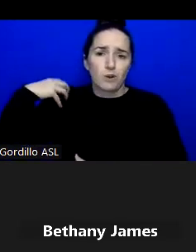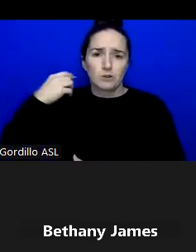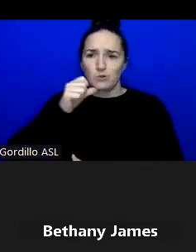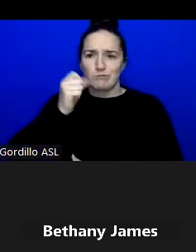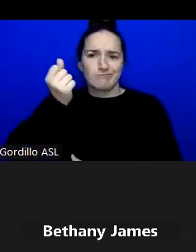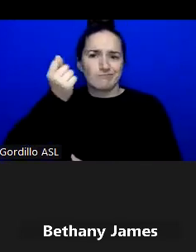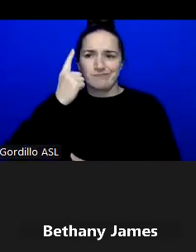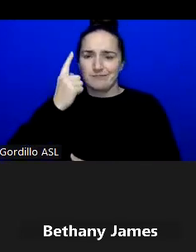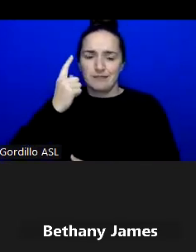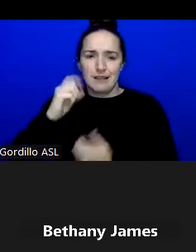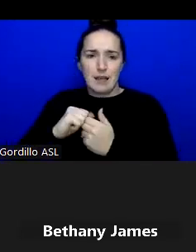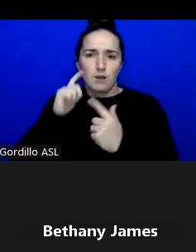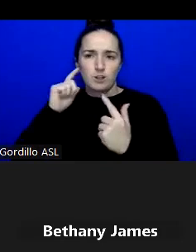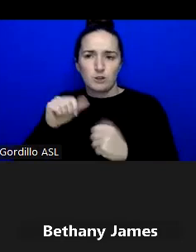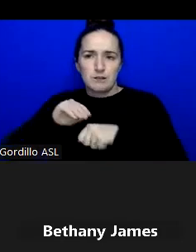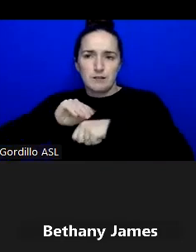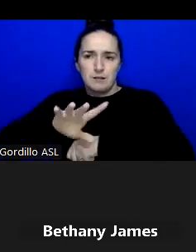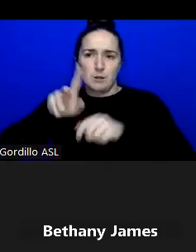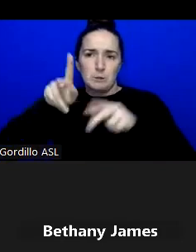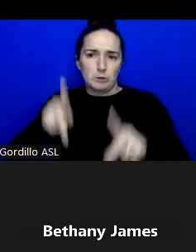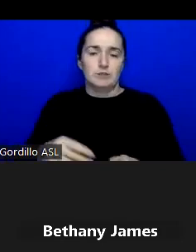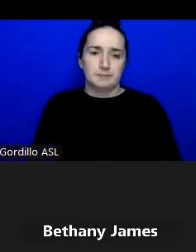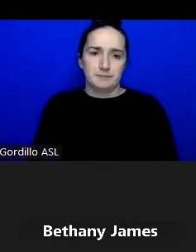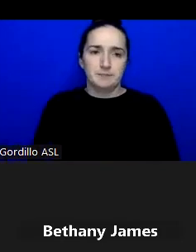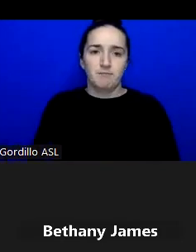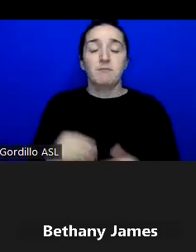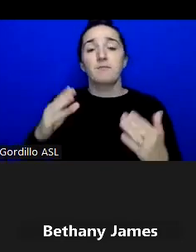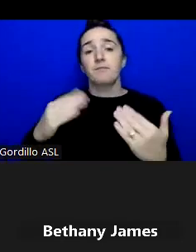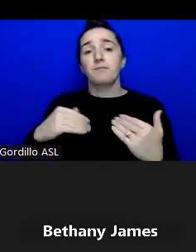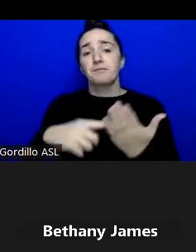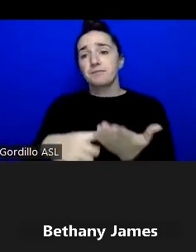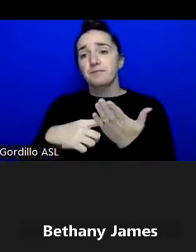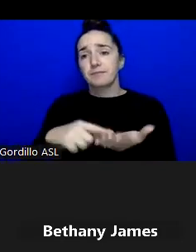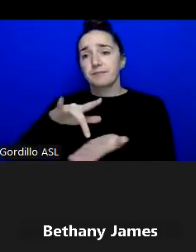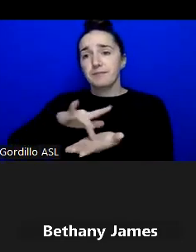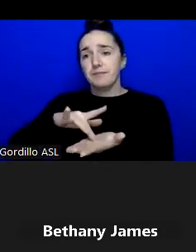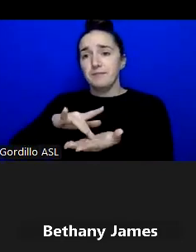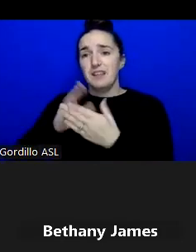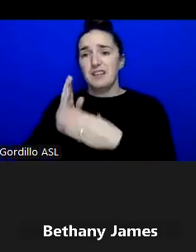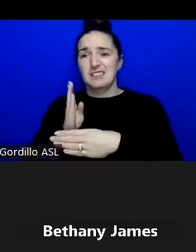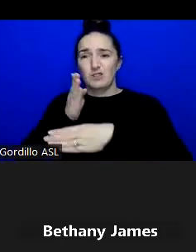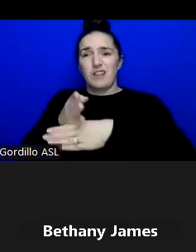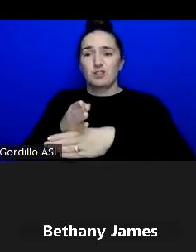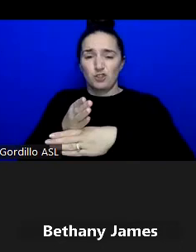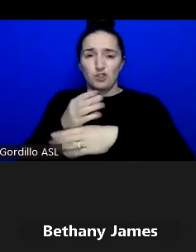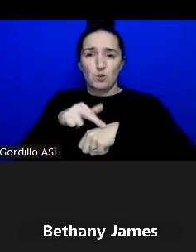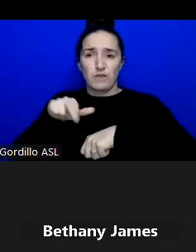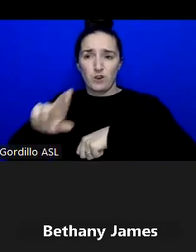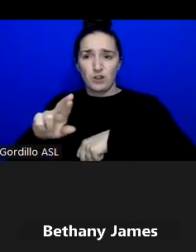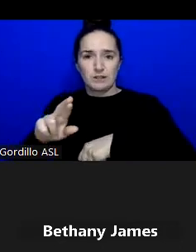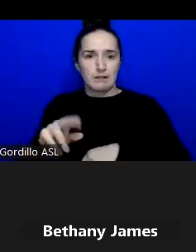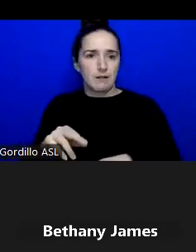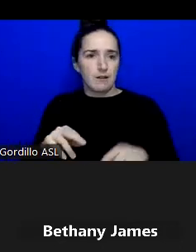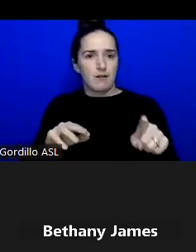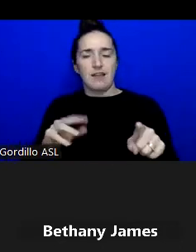to think about, like I mentioned kind of before, medical intervention, referral. If I look into somebody's ears and I see, oh, there's a fungal infection,